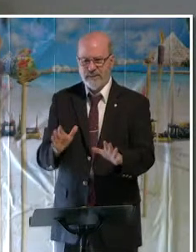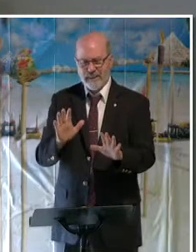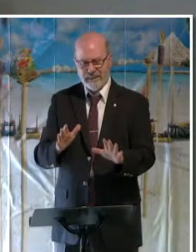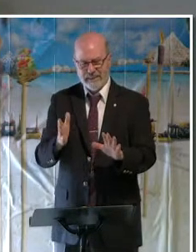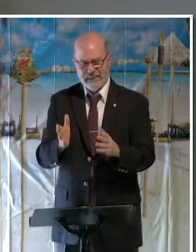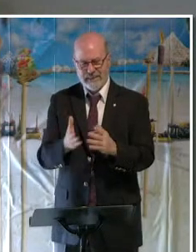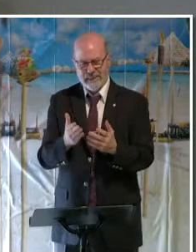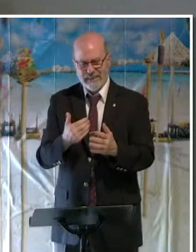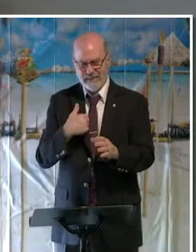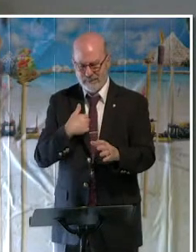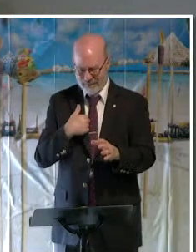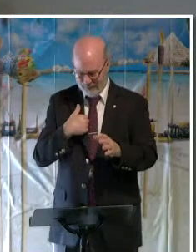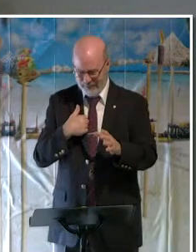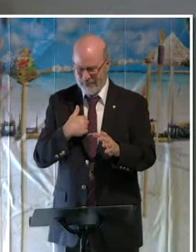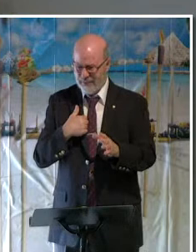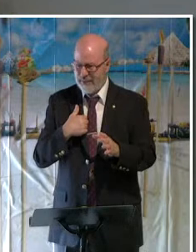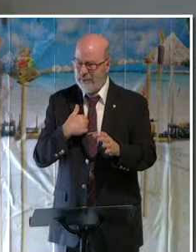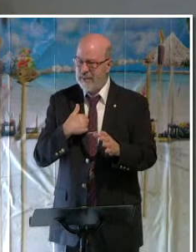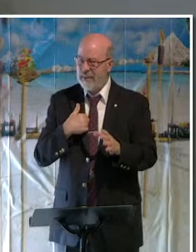me, okay?